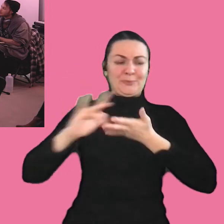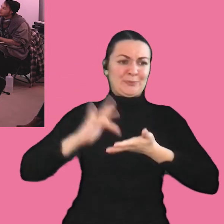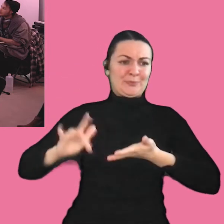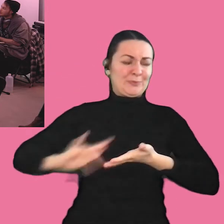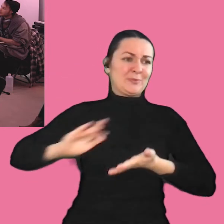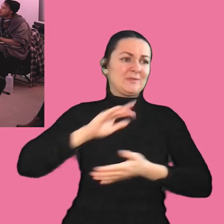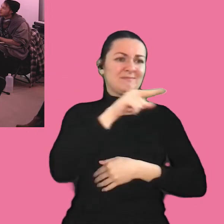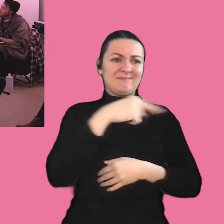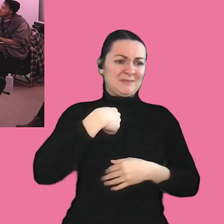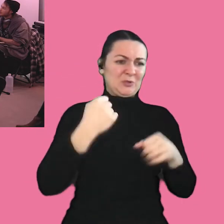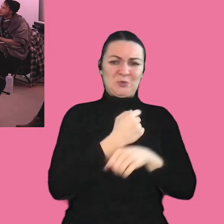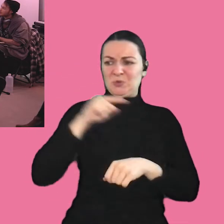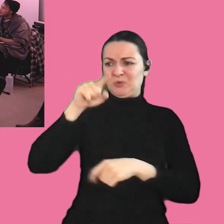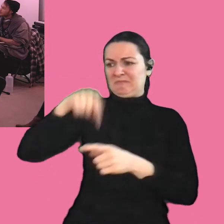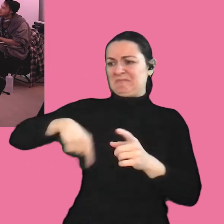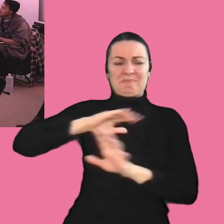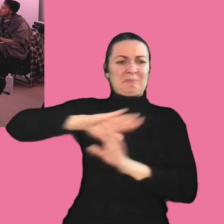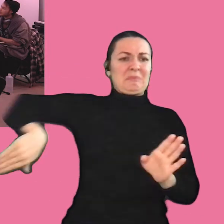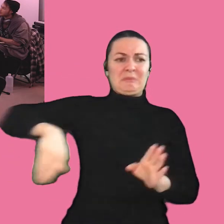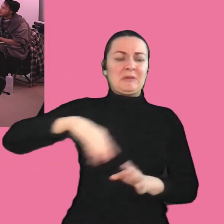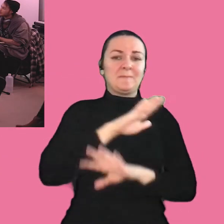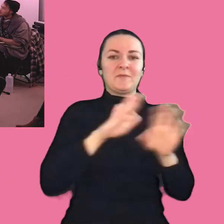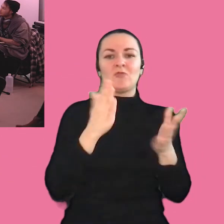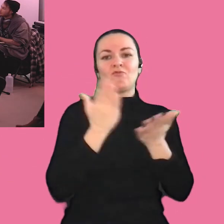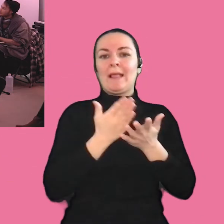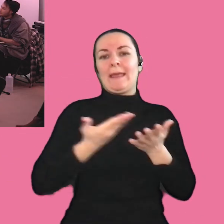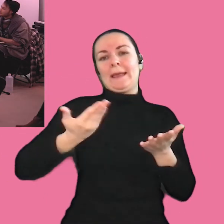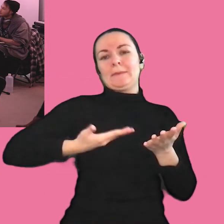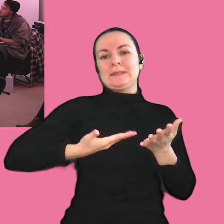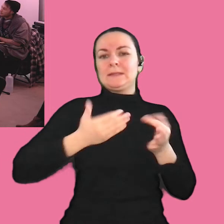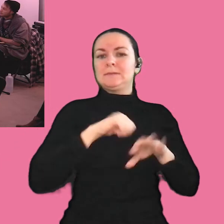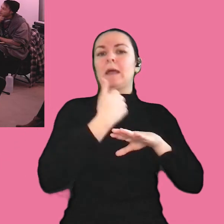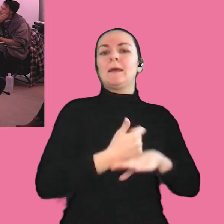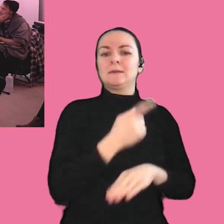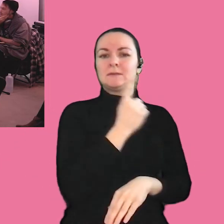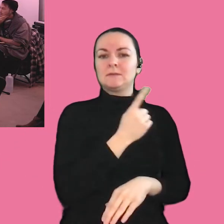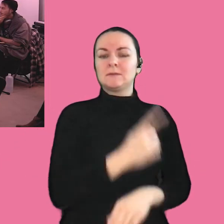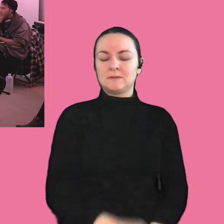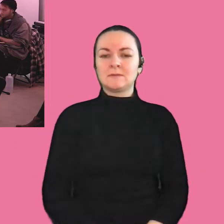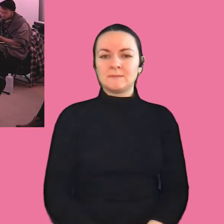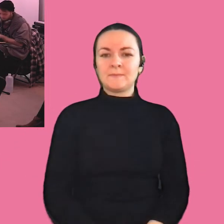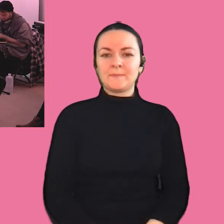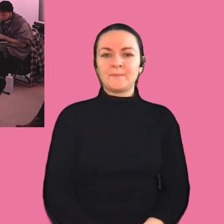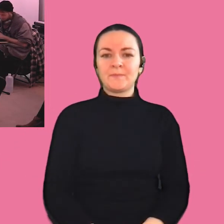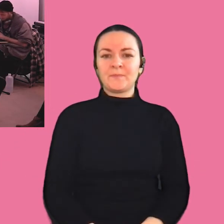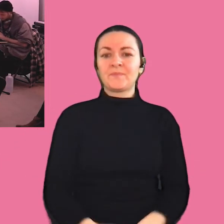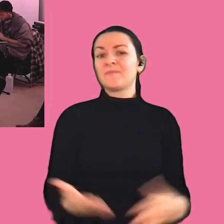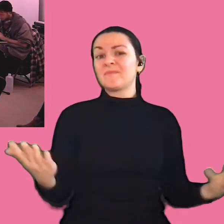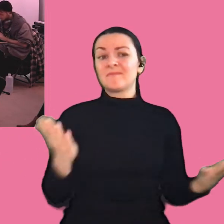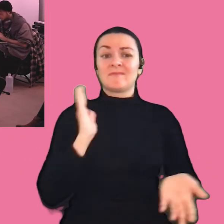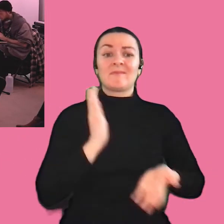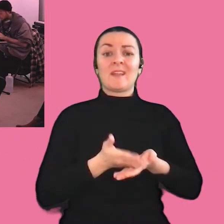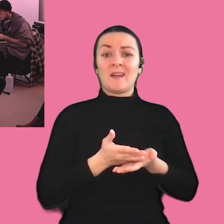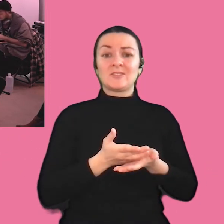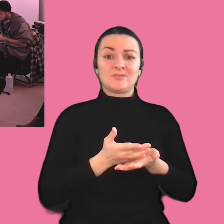difficult. I was very overwhelmed by this kind of neoliberal London art world. And all the thoughts that I had and all of the really